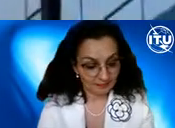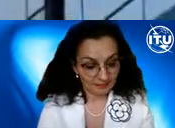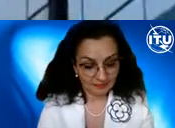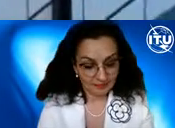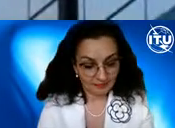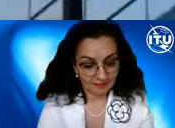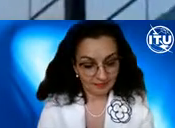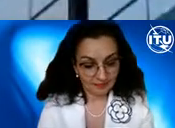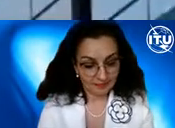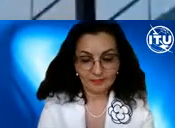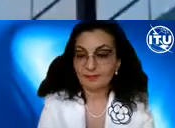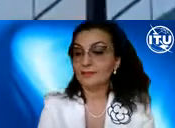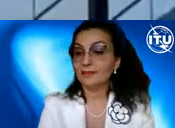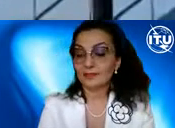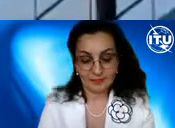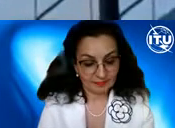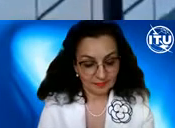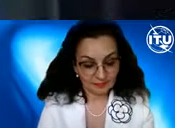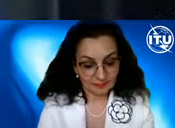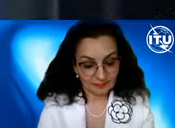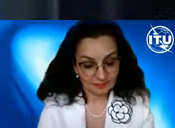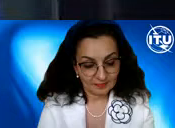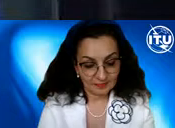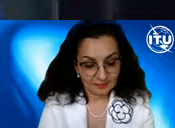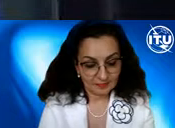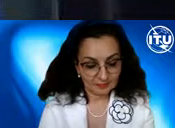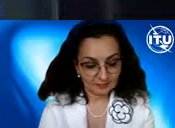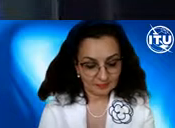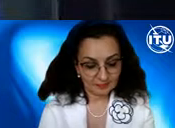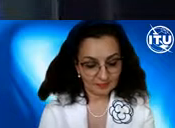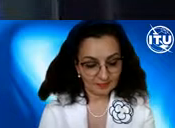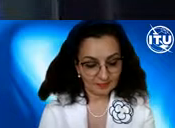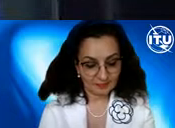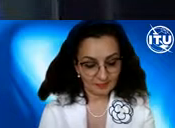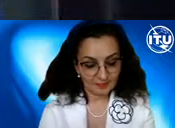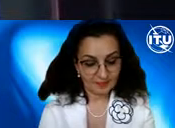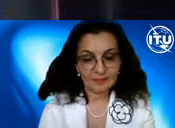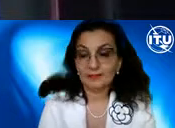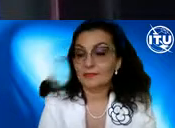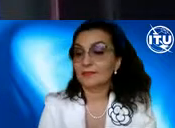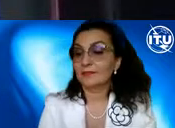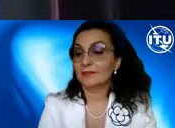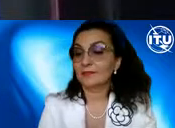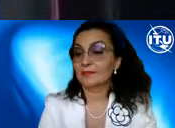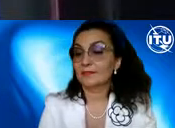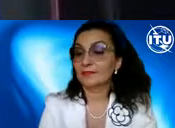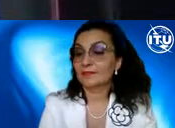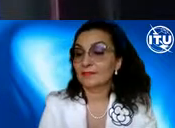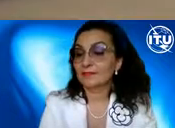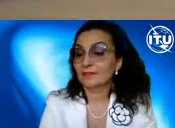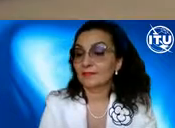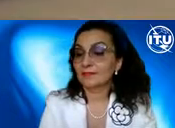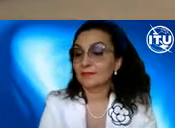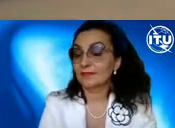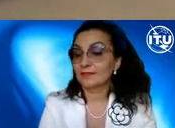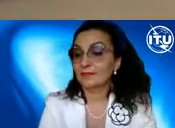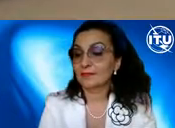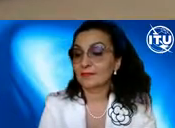through electronic displays in public spaces can reach people who may not have access to personal ICT